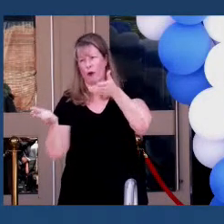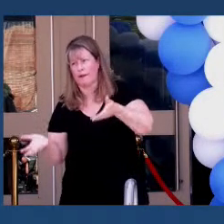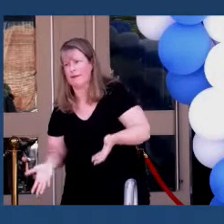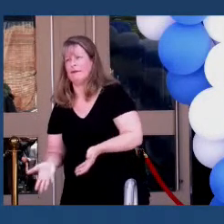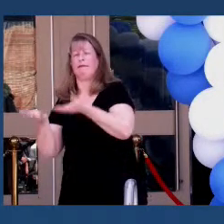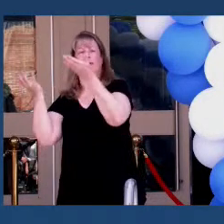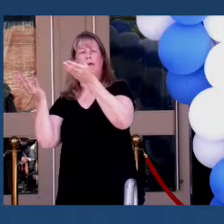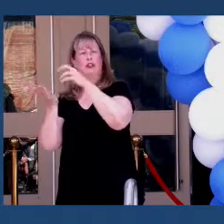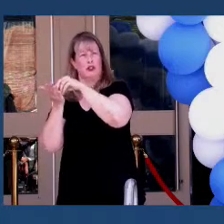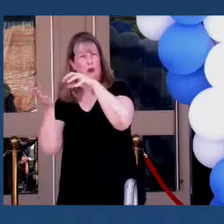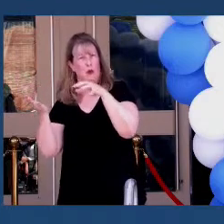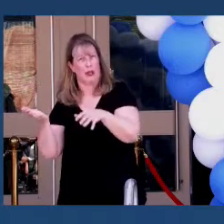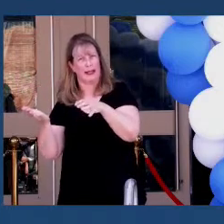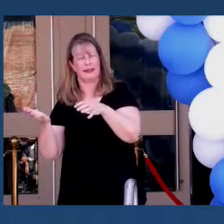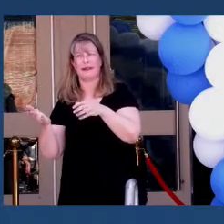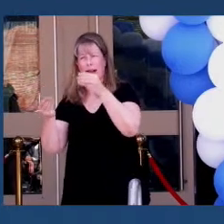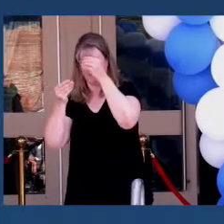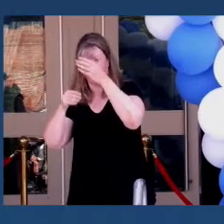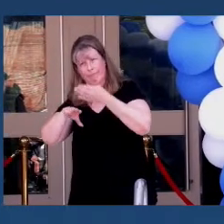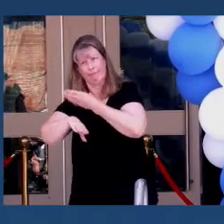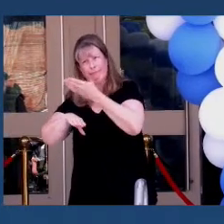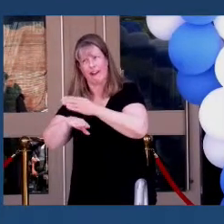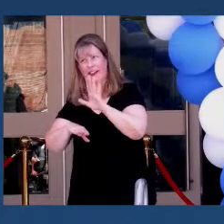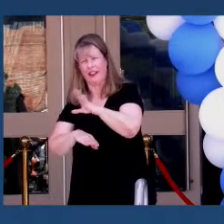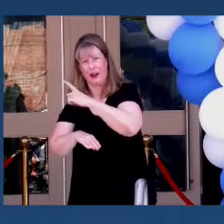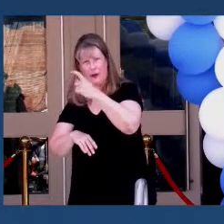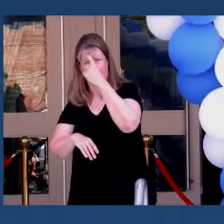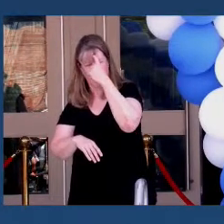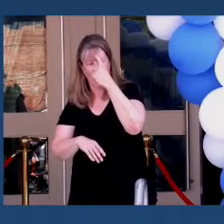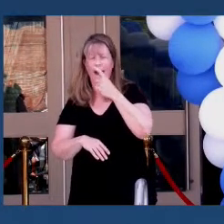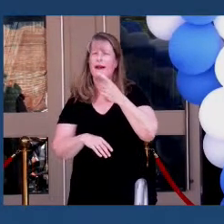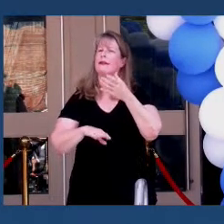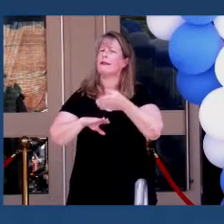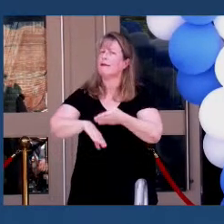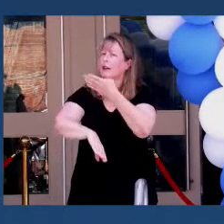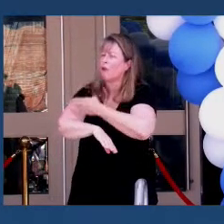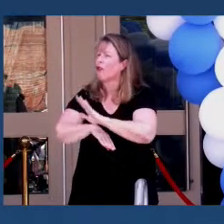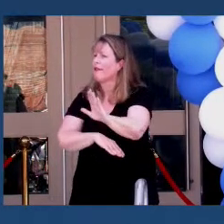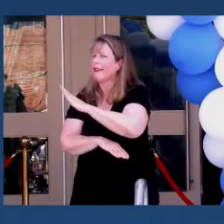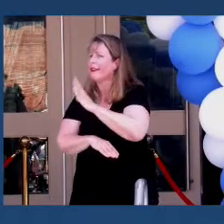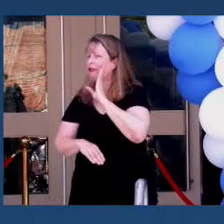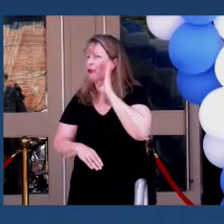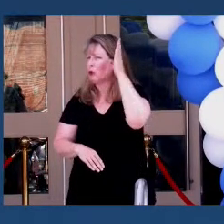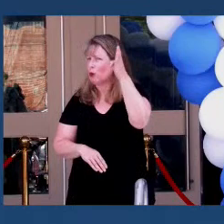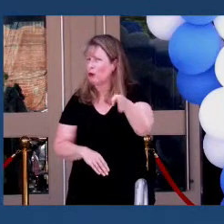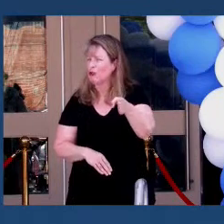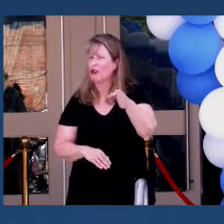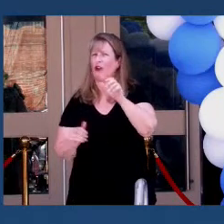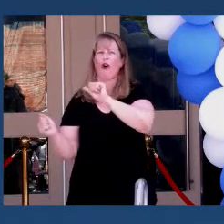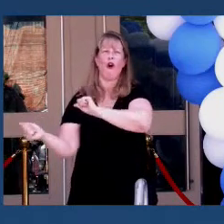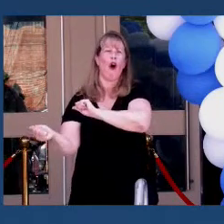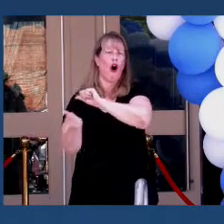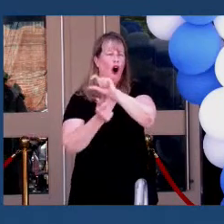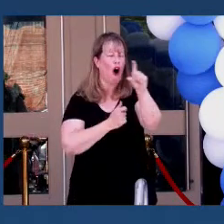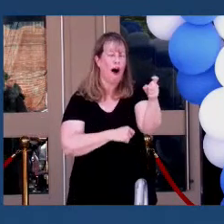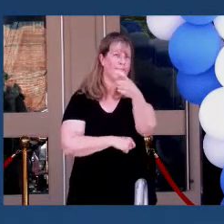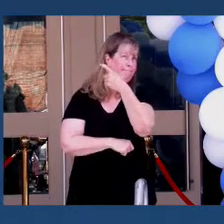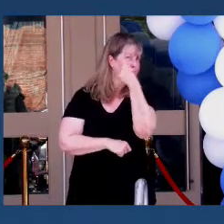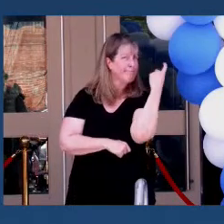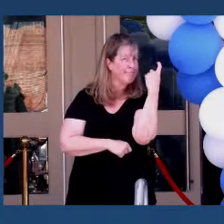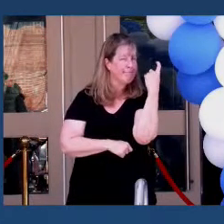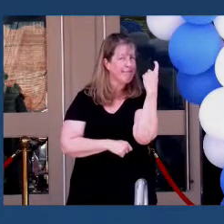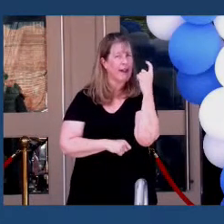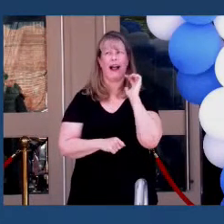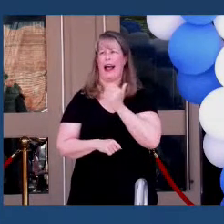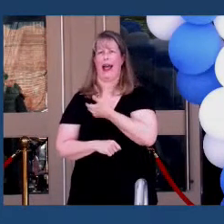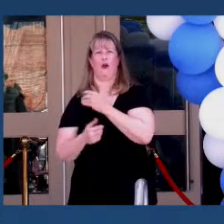young minds, his dedication to fostering a brighter future for all have left an incredible mark on